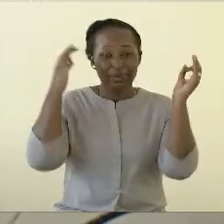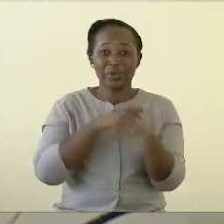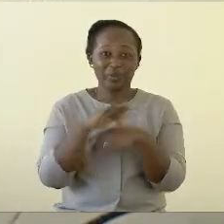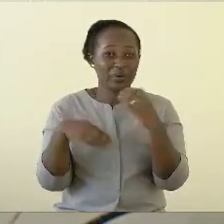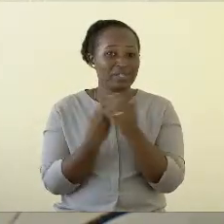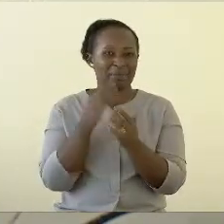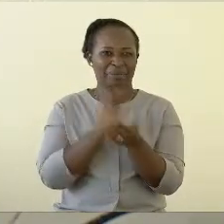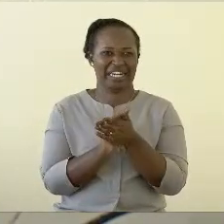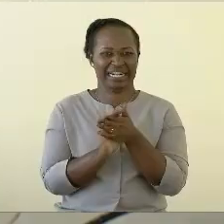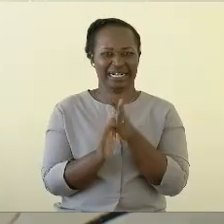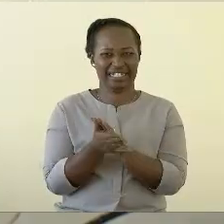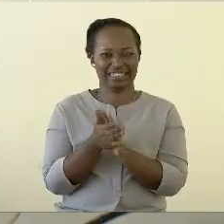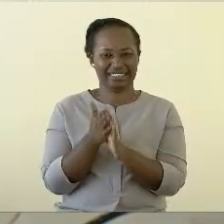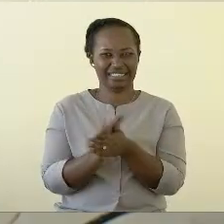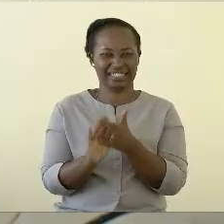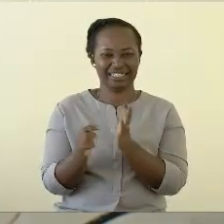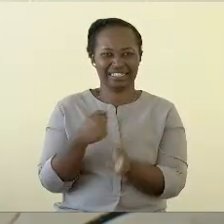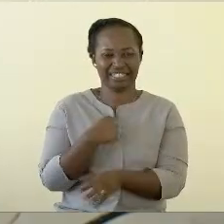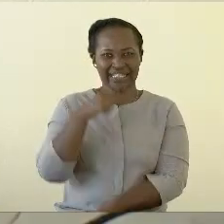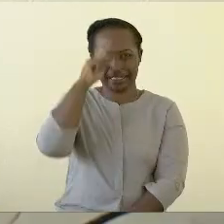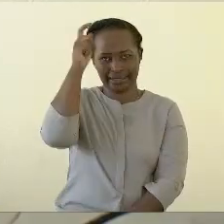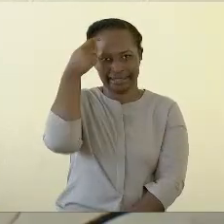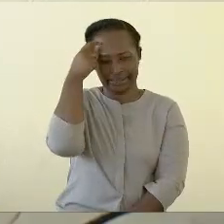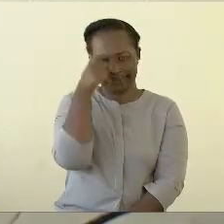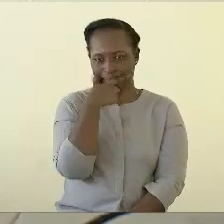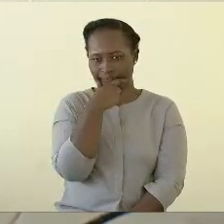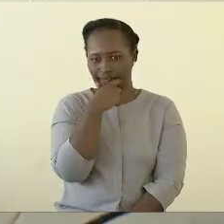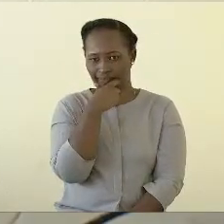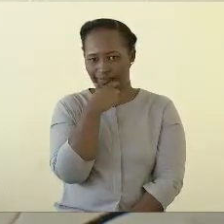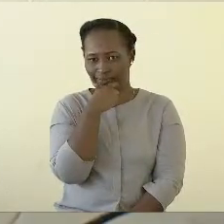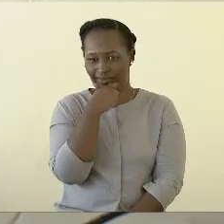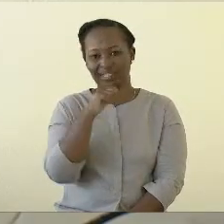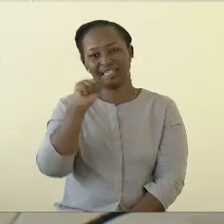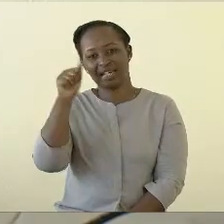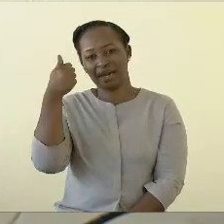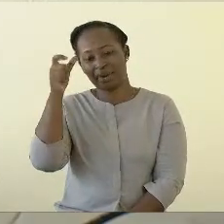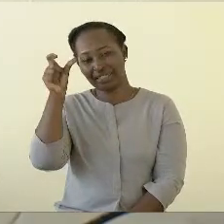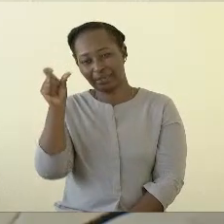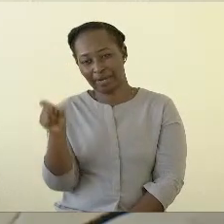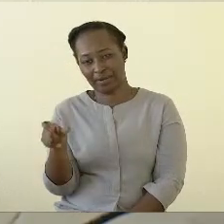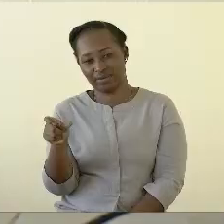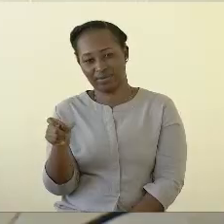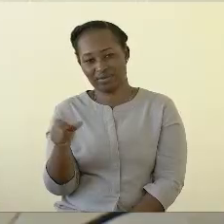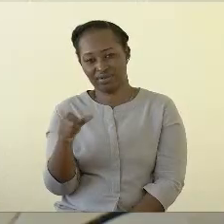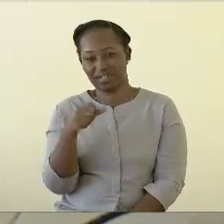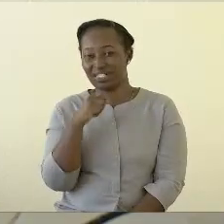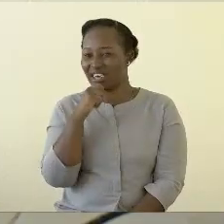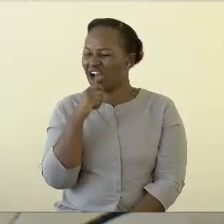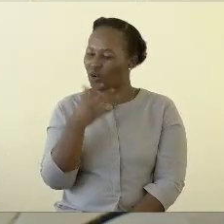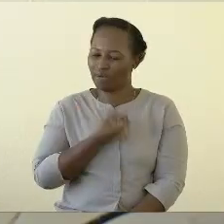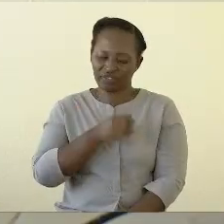So it came to my mind, I started thinking, what about this other person that did not have the potential to come and do the